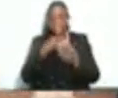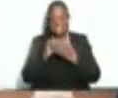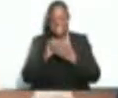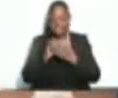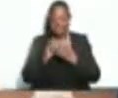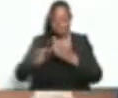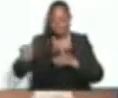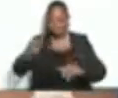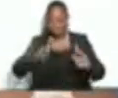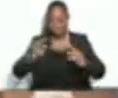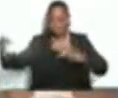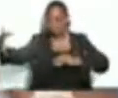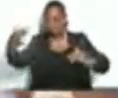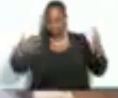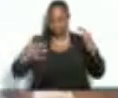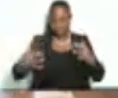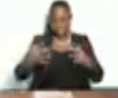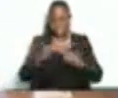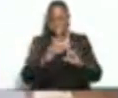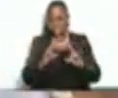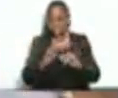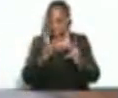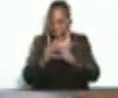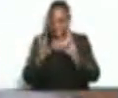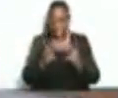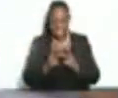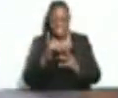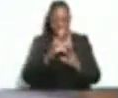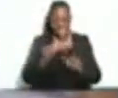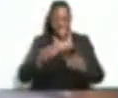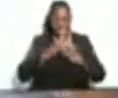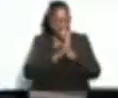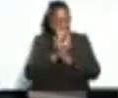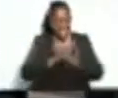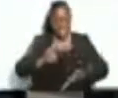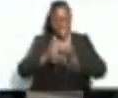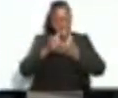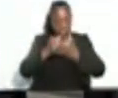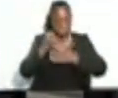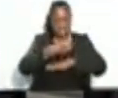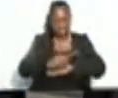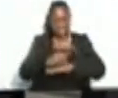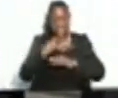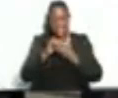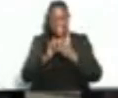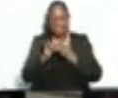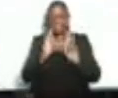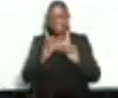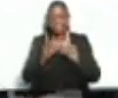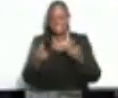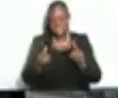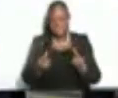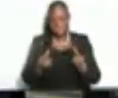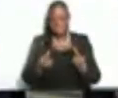from everywhere. We had persons who came from Baintown, Village Road. We were excited to help those families today. Need is pretty great because we still had people coming up